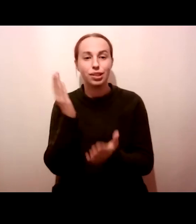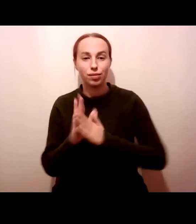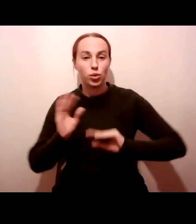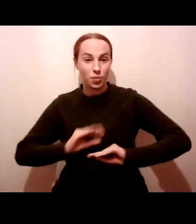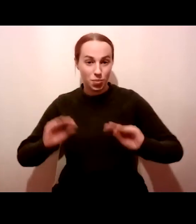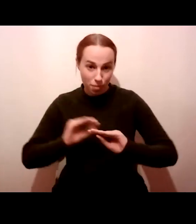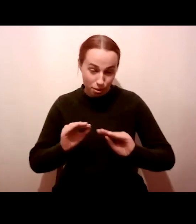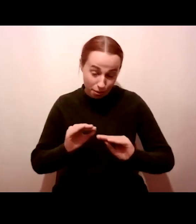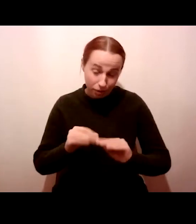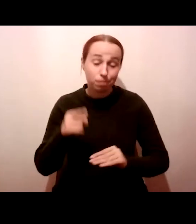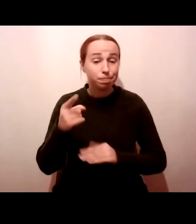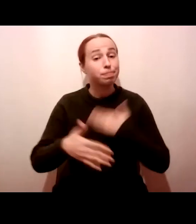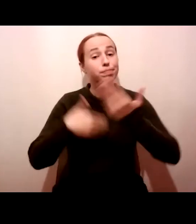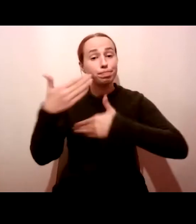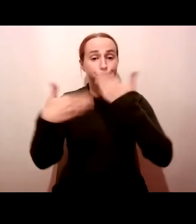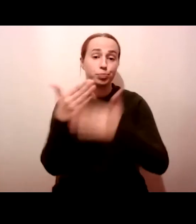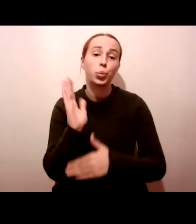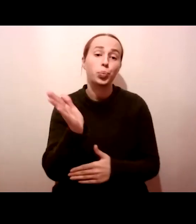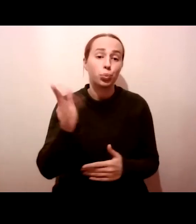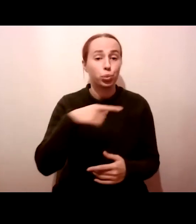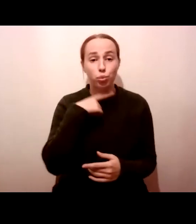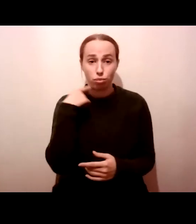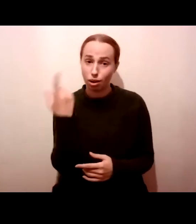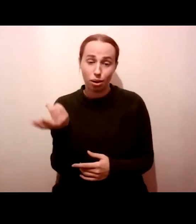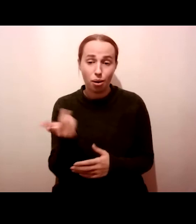have a long way to go.